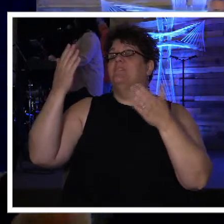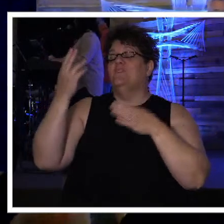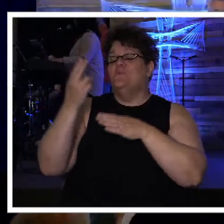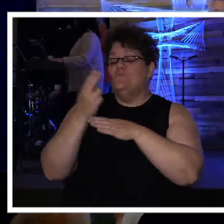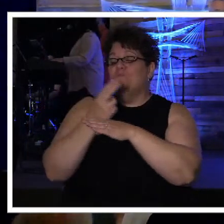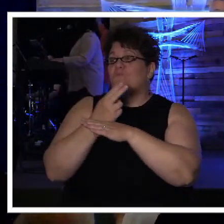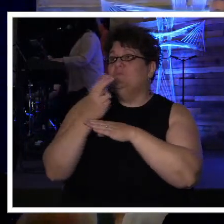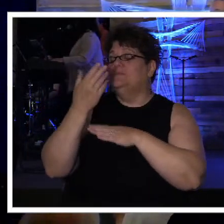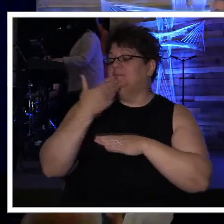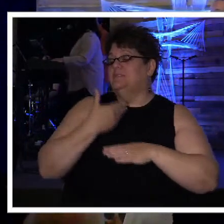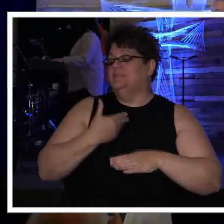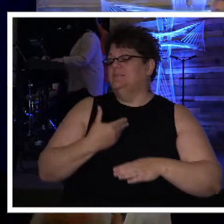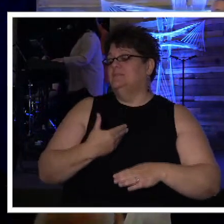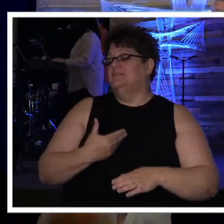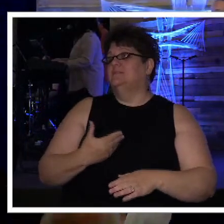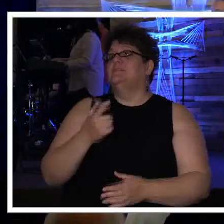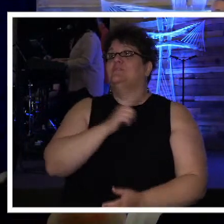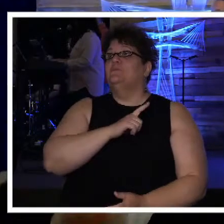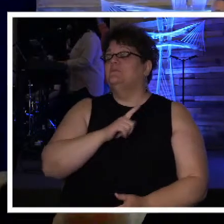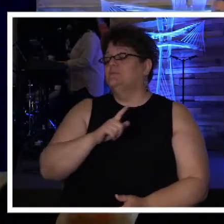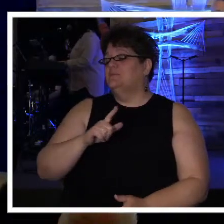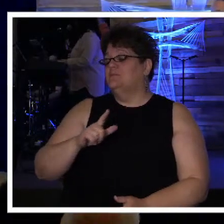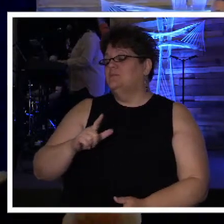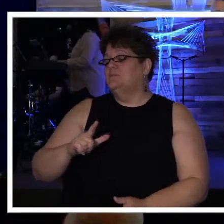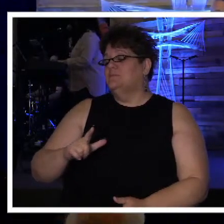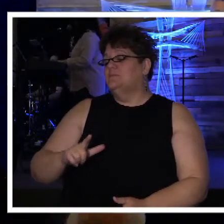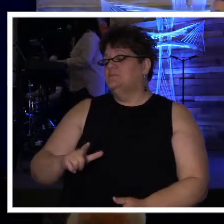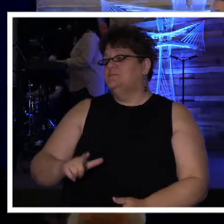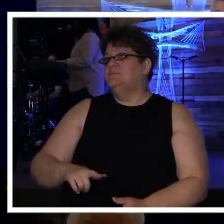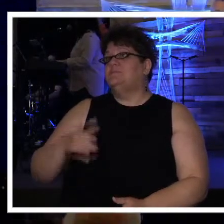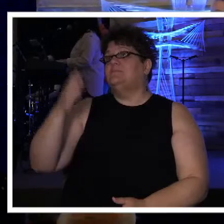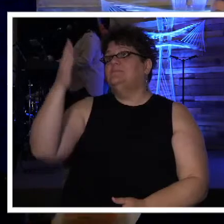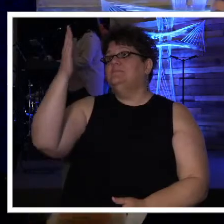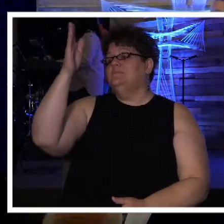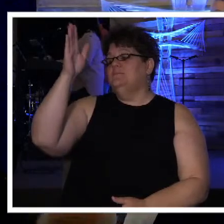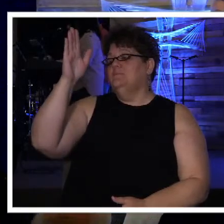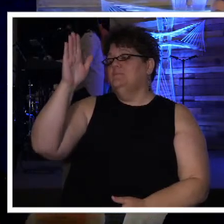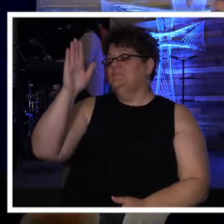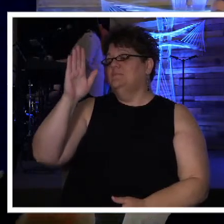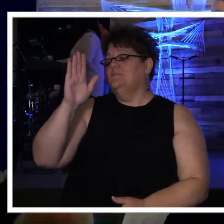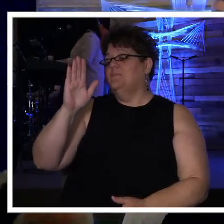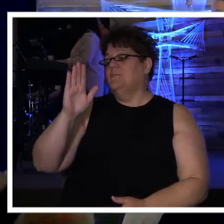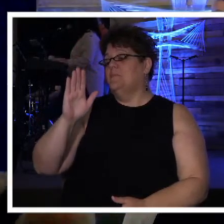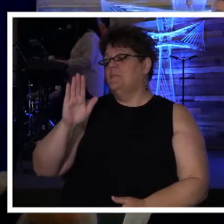Use me how you want to, God.